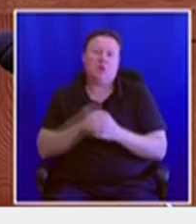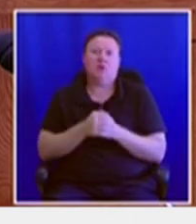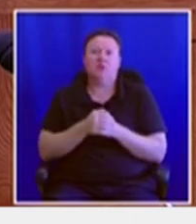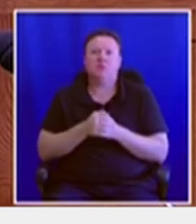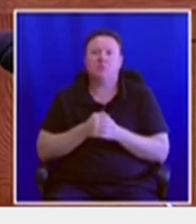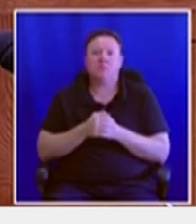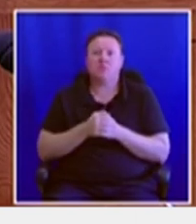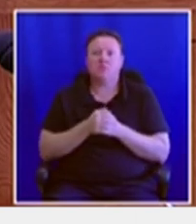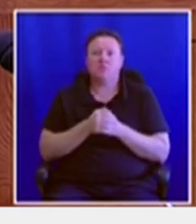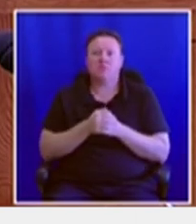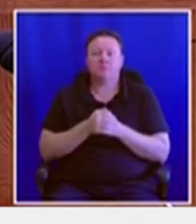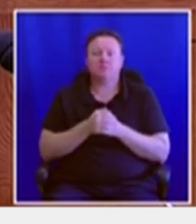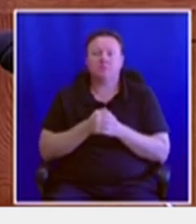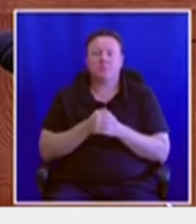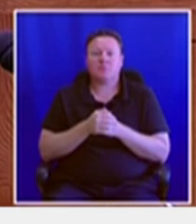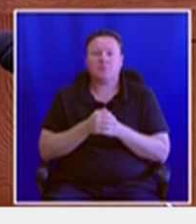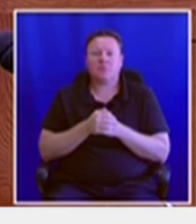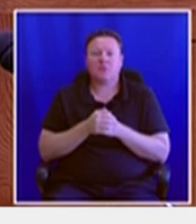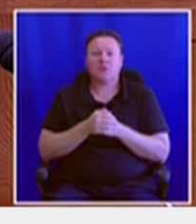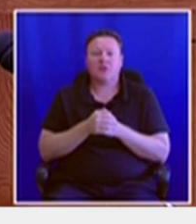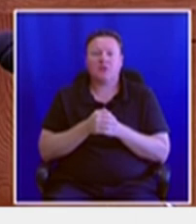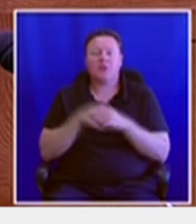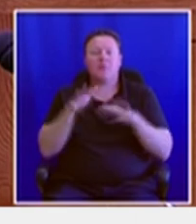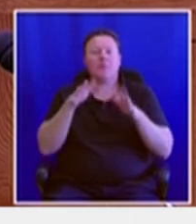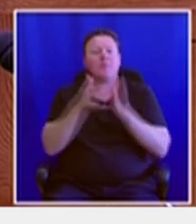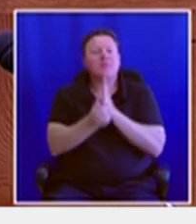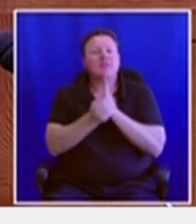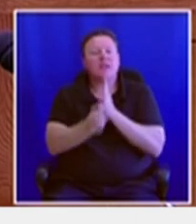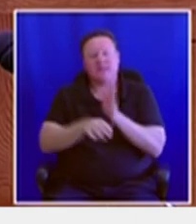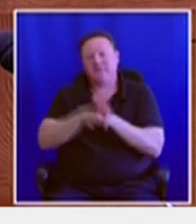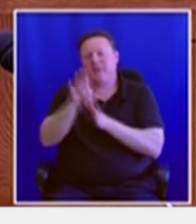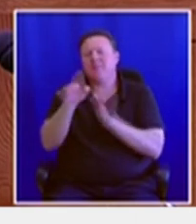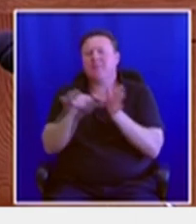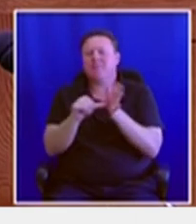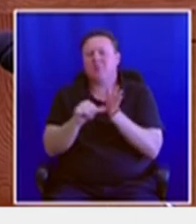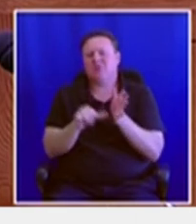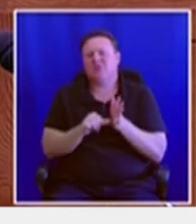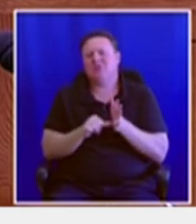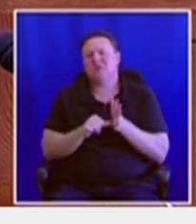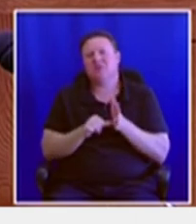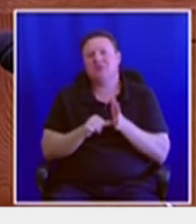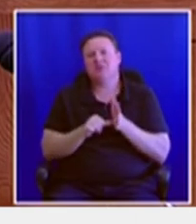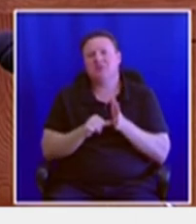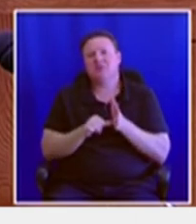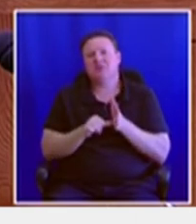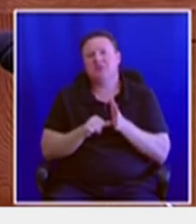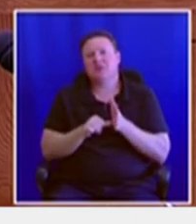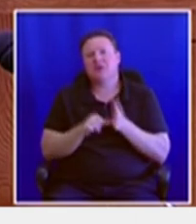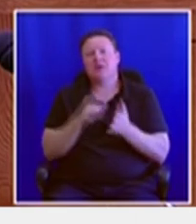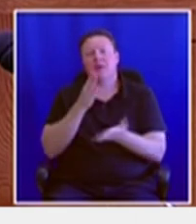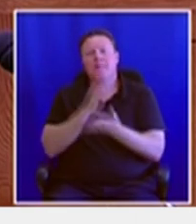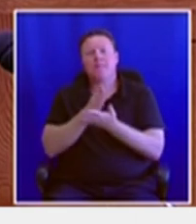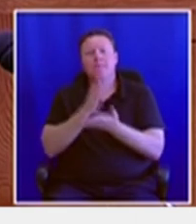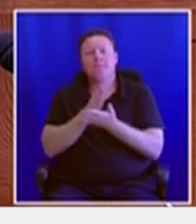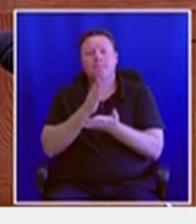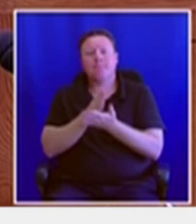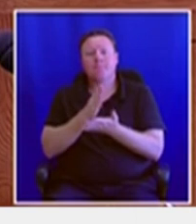The skilling of our people is critical. In doing so, we must